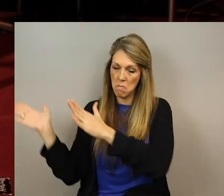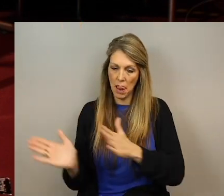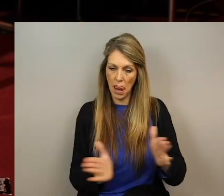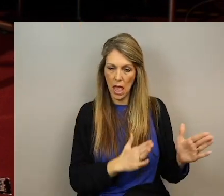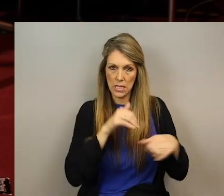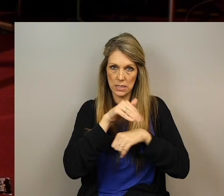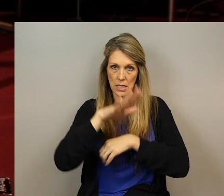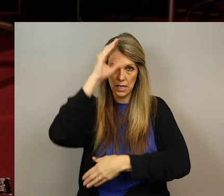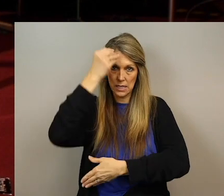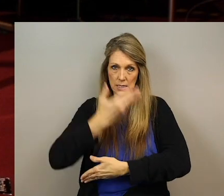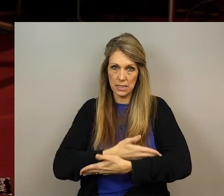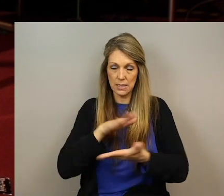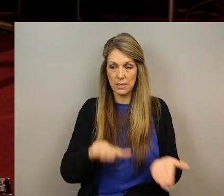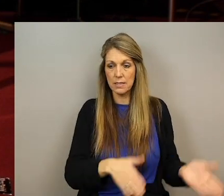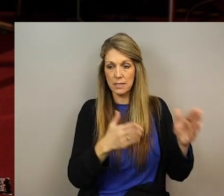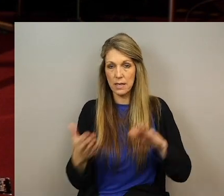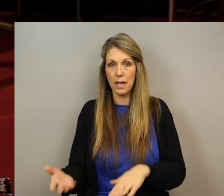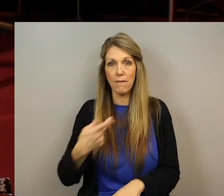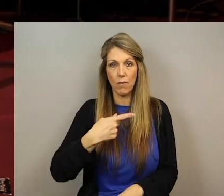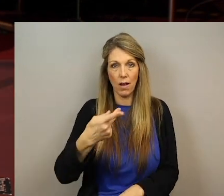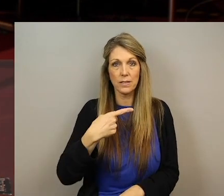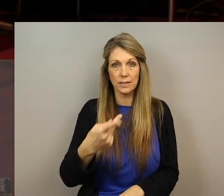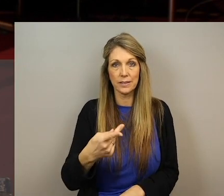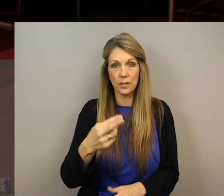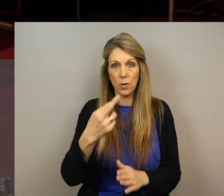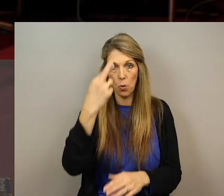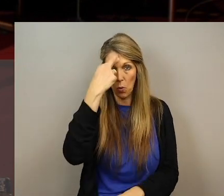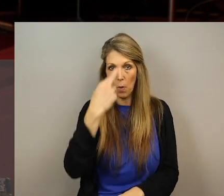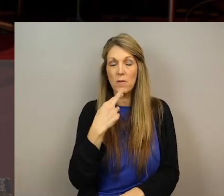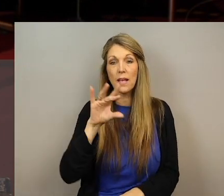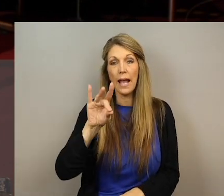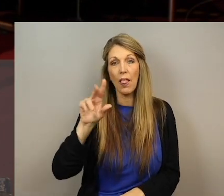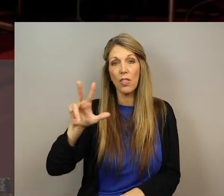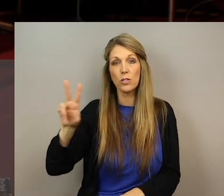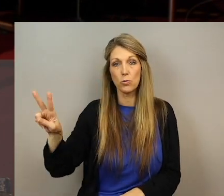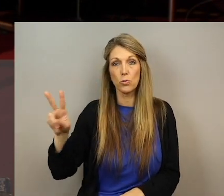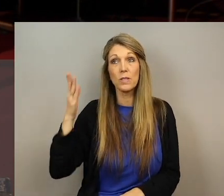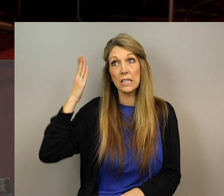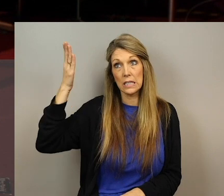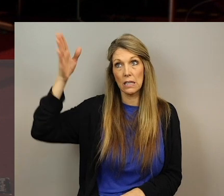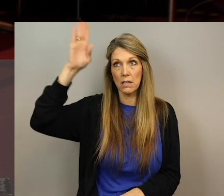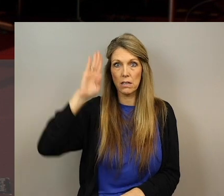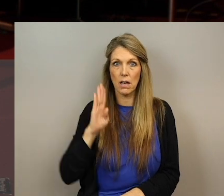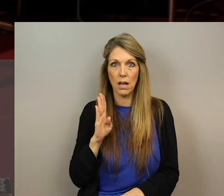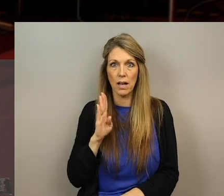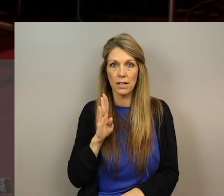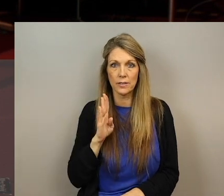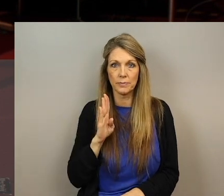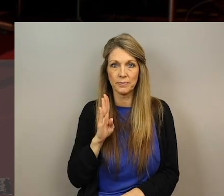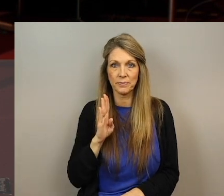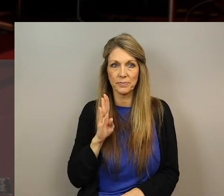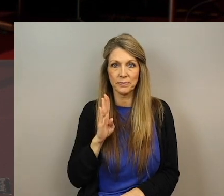his Son that he would die for you and I. Romans 8:32. He, God, who did